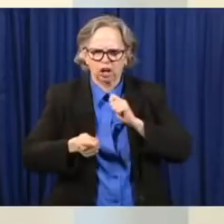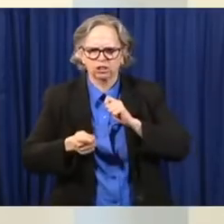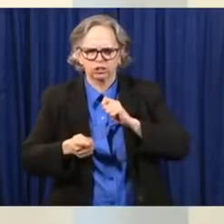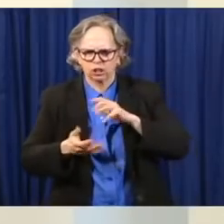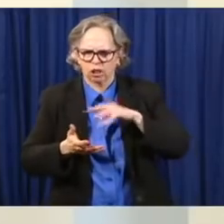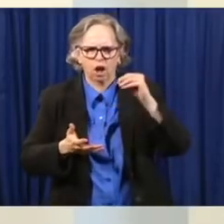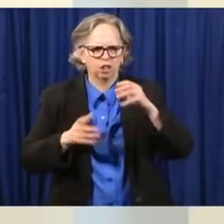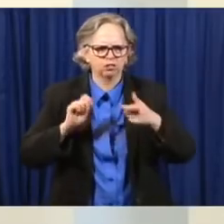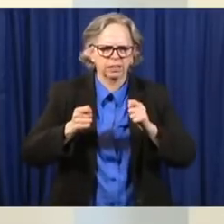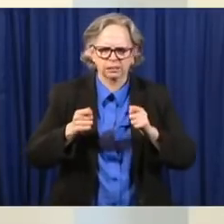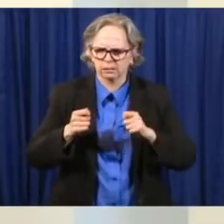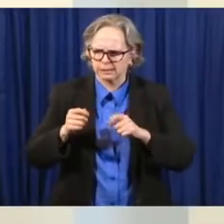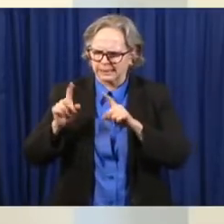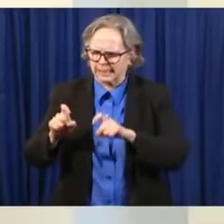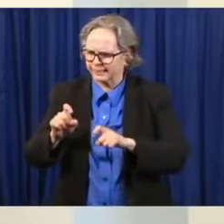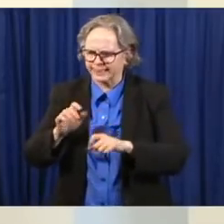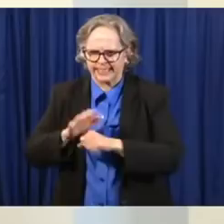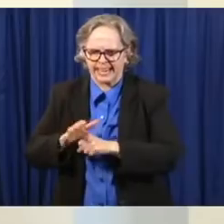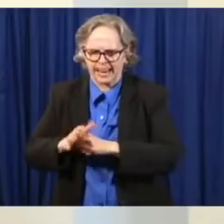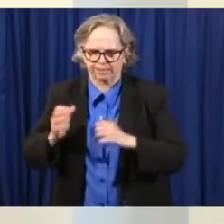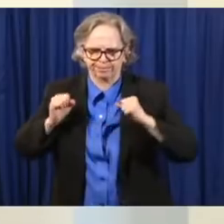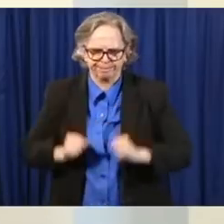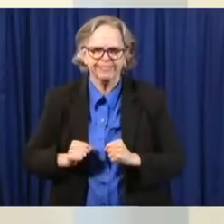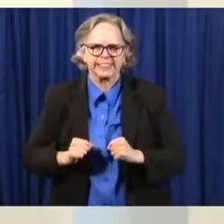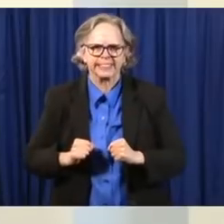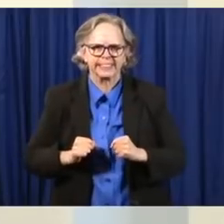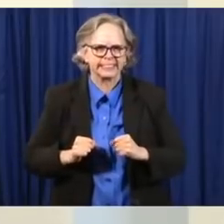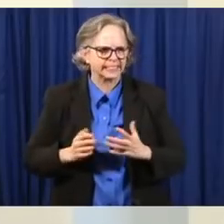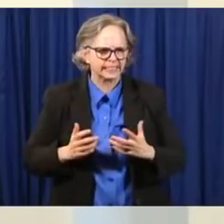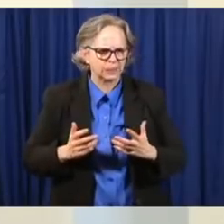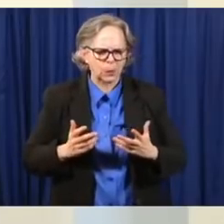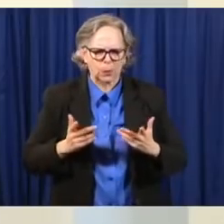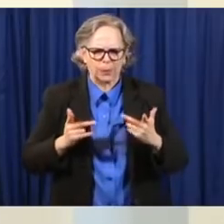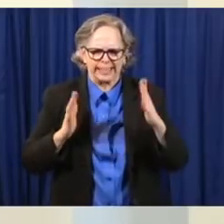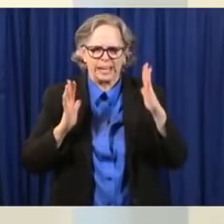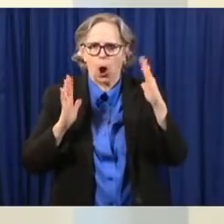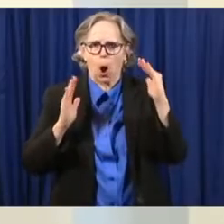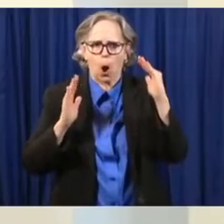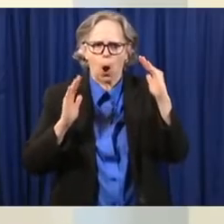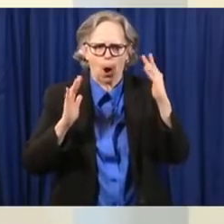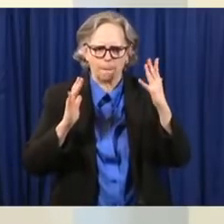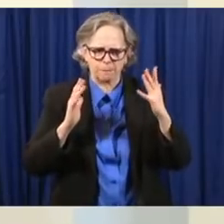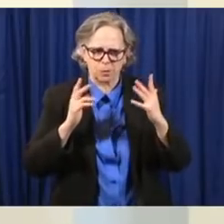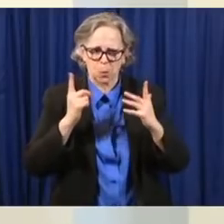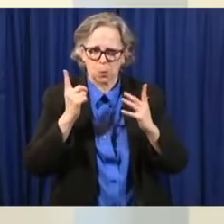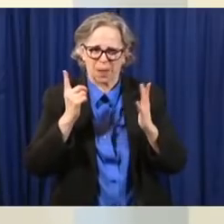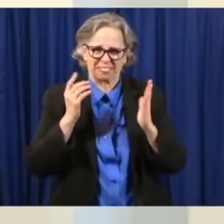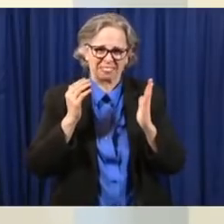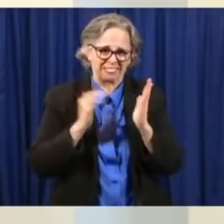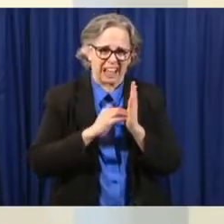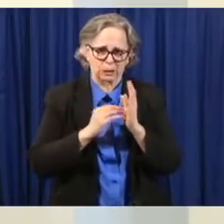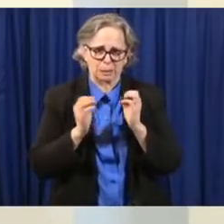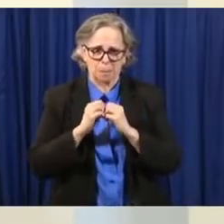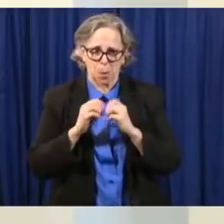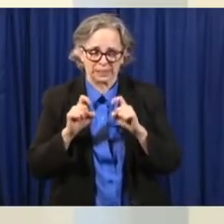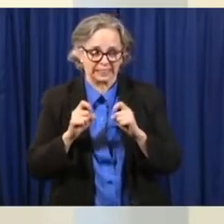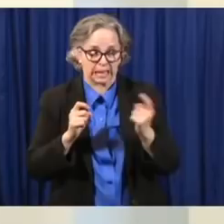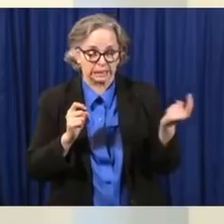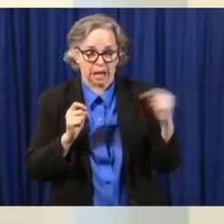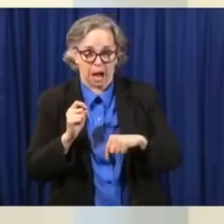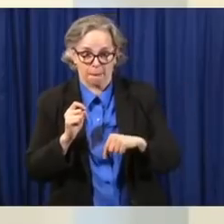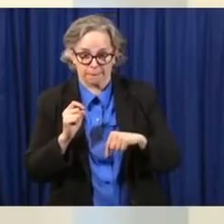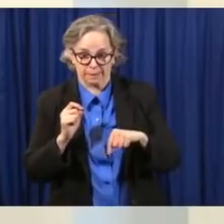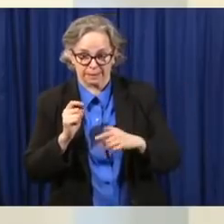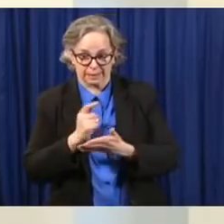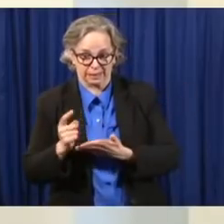We're hoping in the state this week. Celix, we're waiting for the 1,000 tests that they promised us this